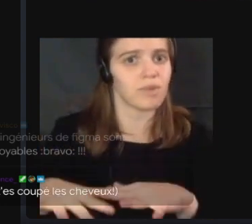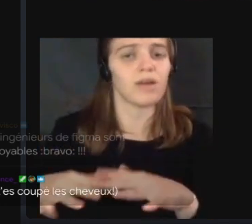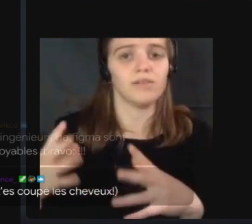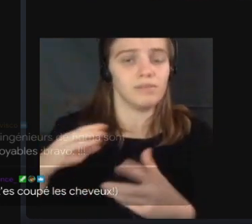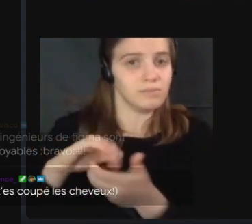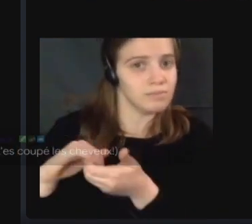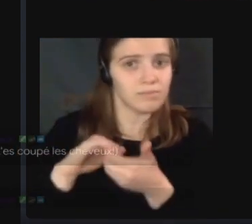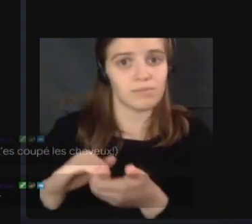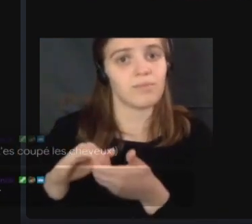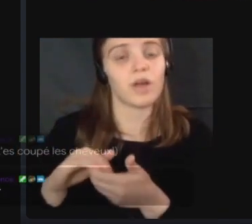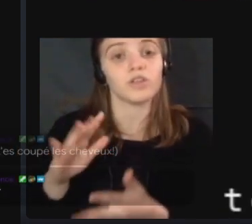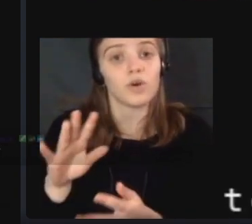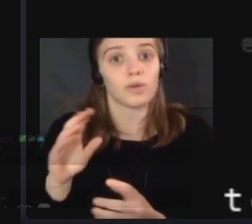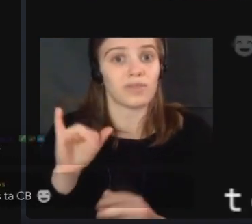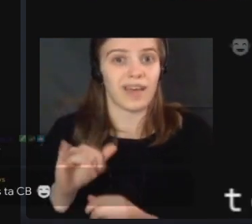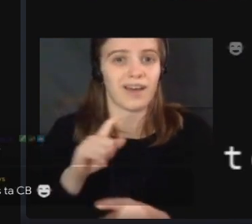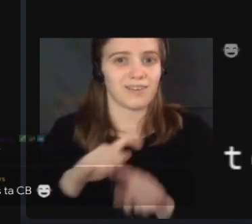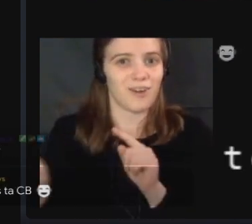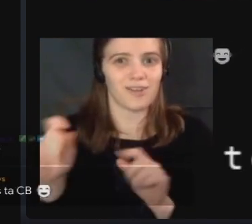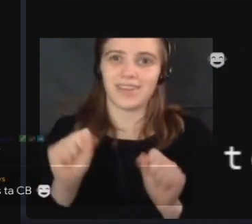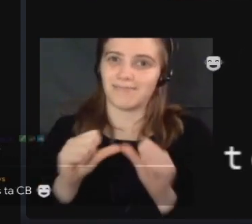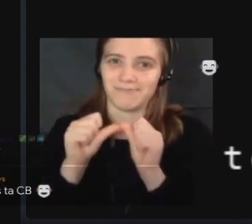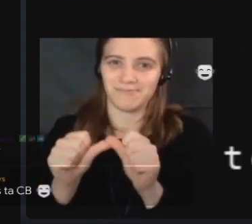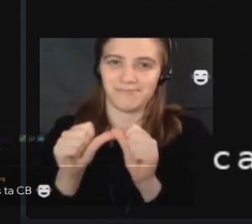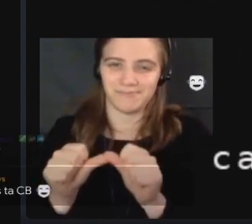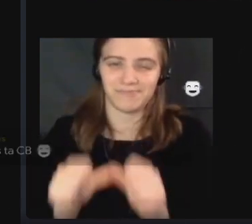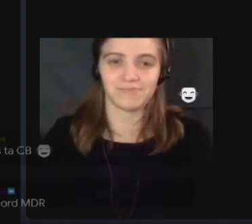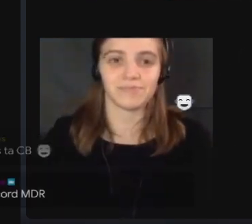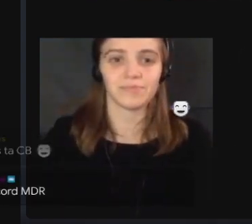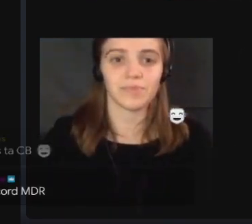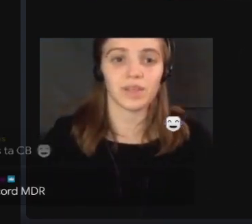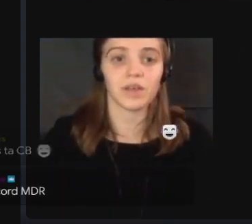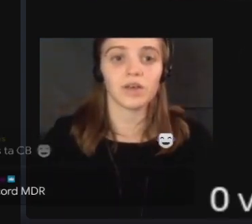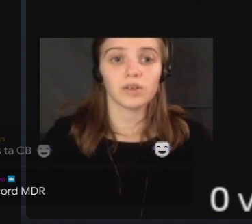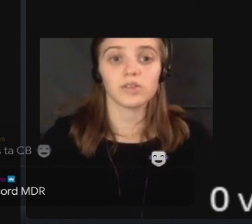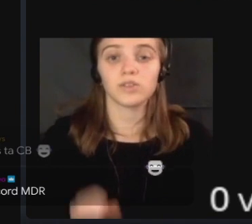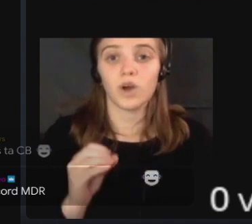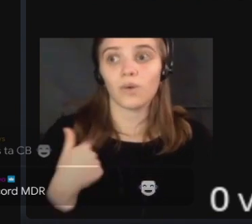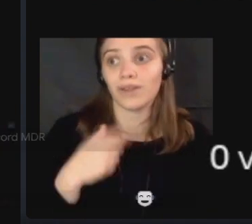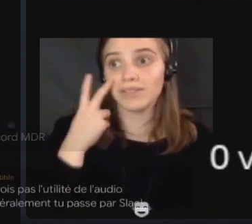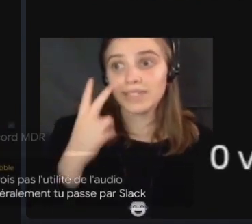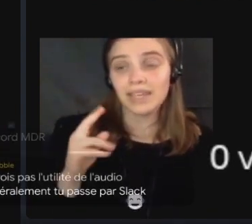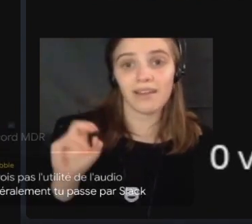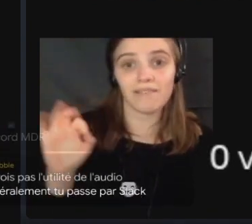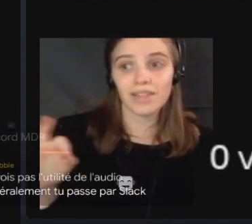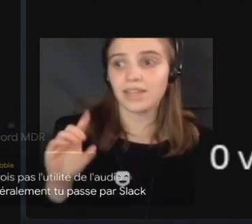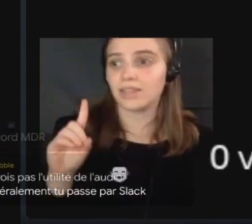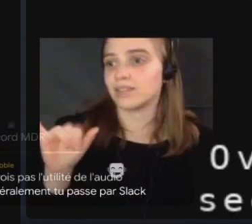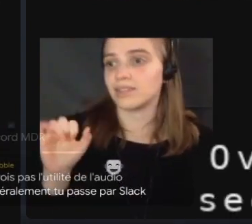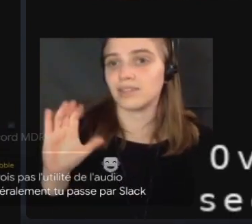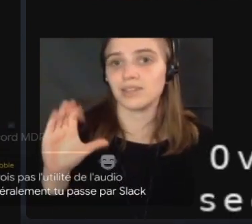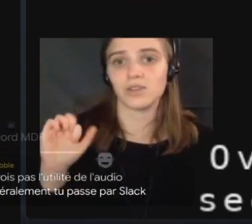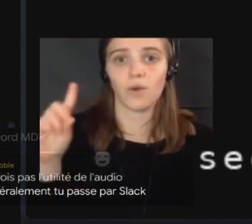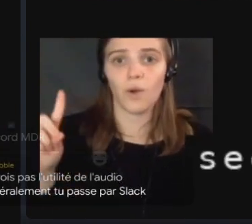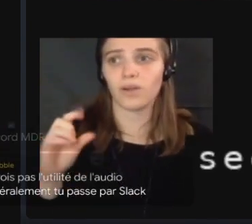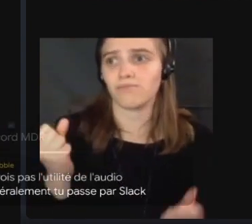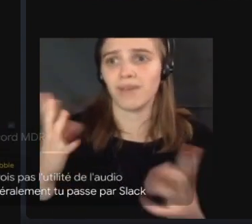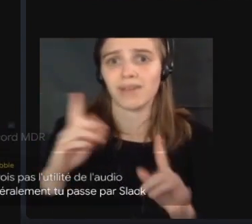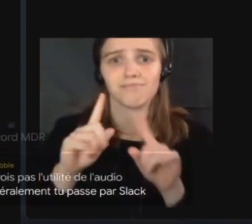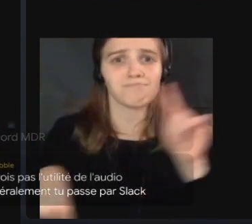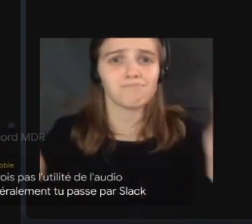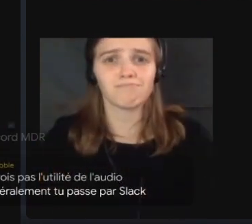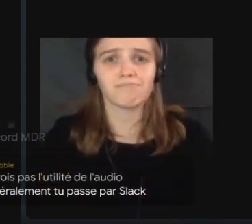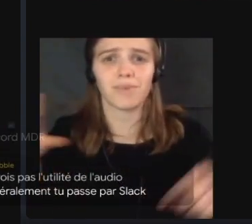quoi. Over the past few months, we've seen teams like Stripe, Netflix, Salesforce, Discord, Twitch, and more. Ça va être racheté par Google,